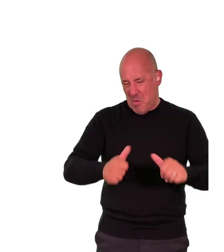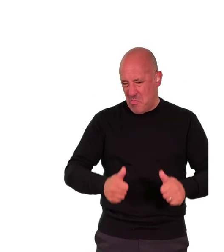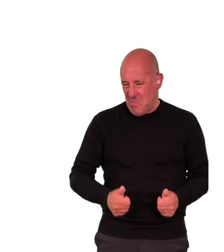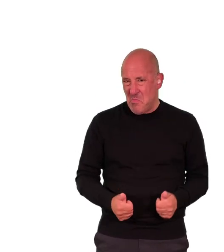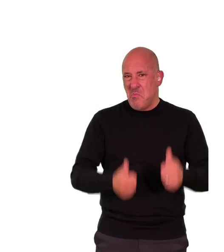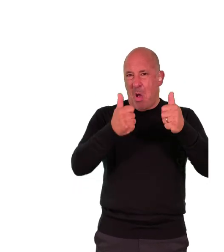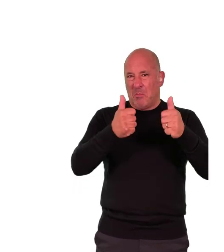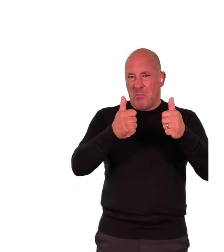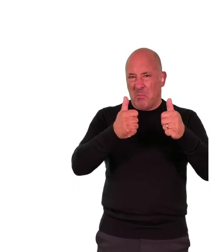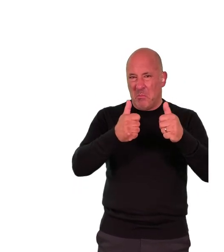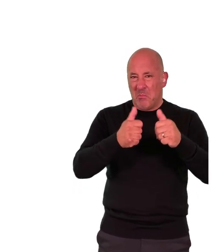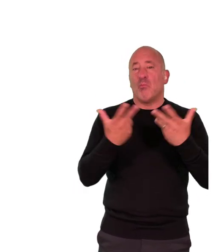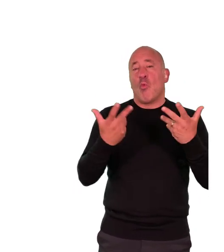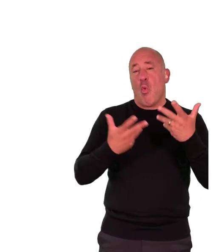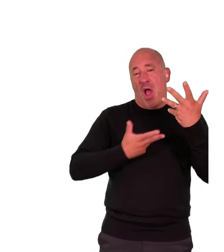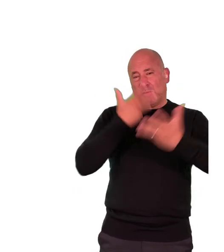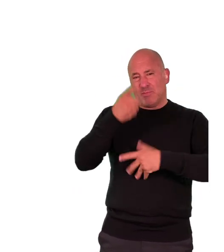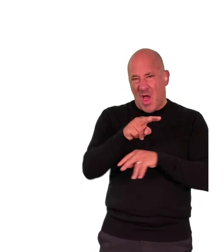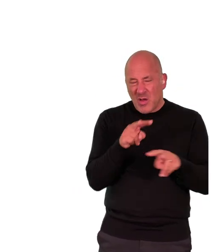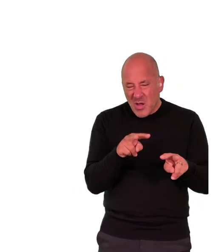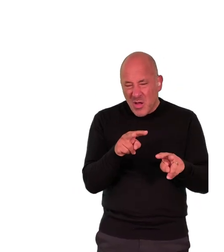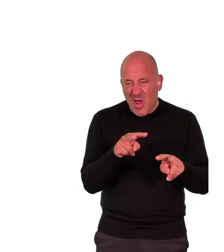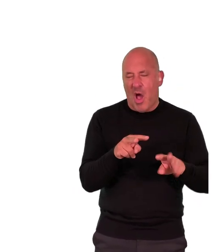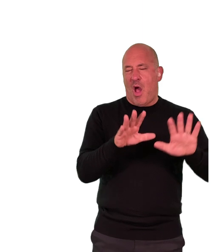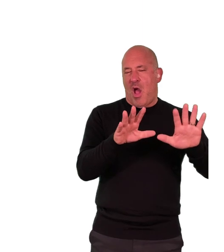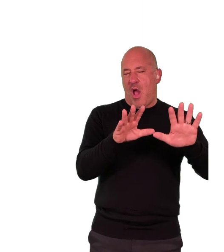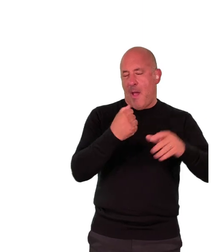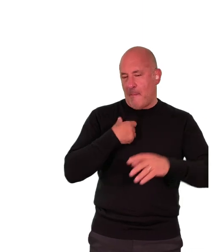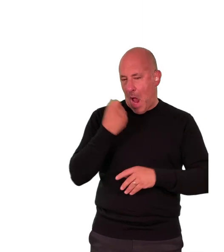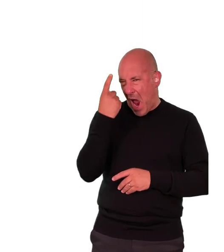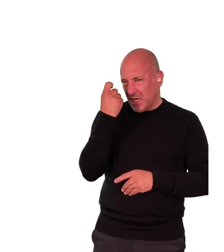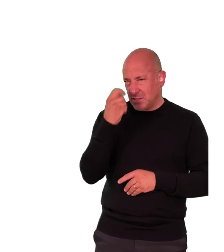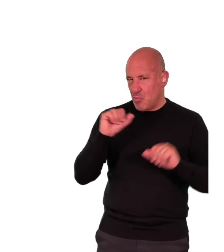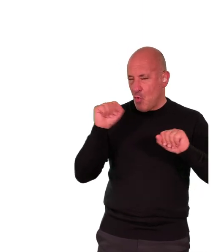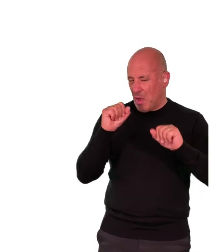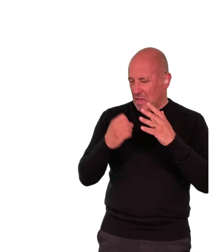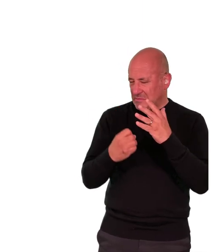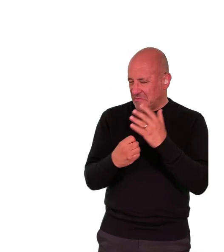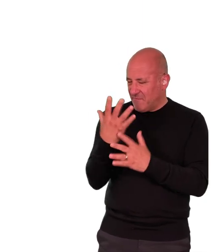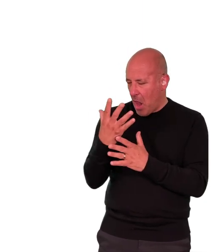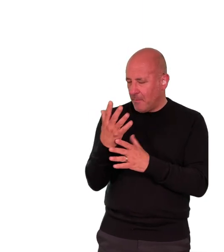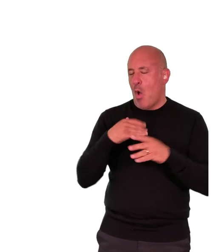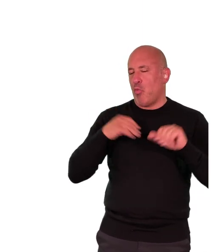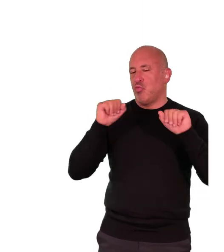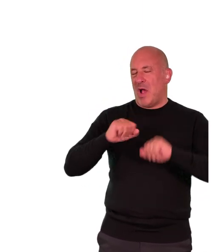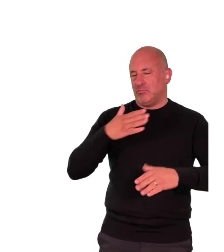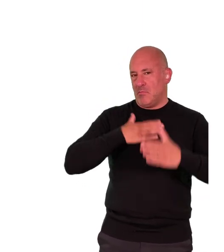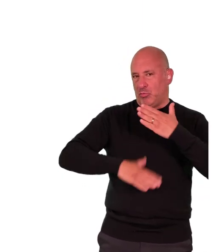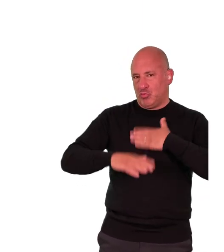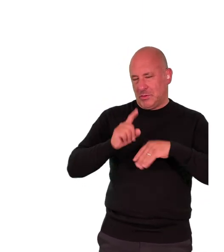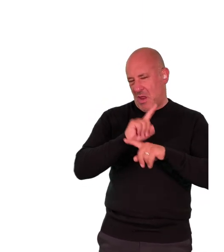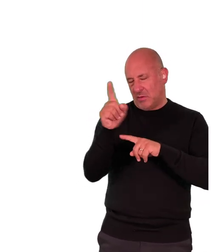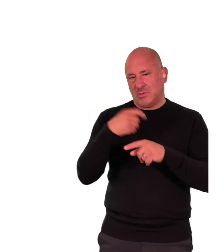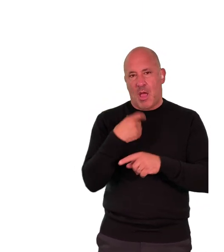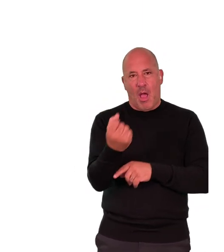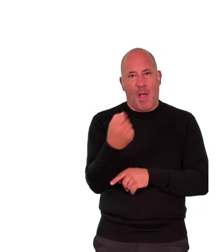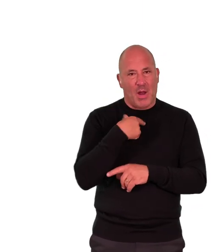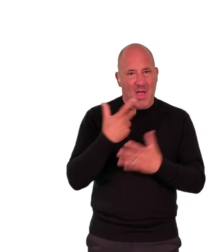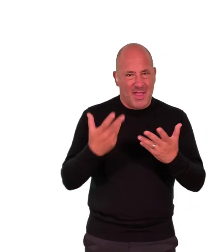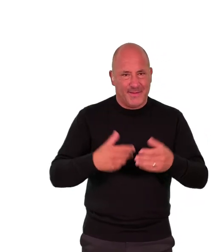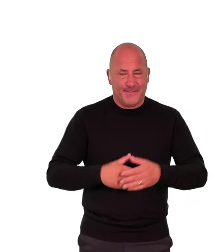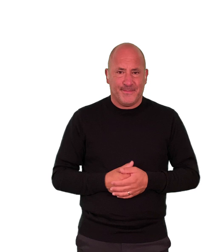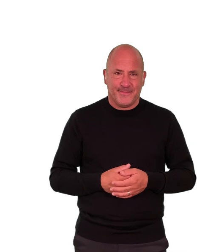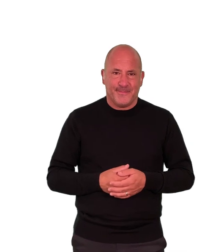developed. We'll also explain what attachments you need to include, and we'll give you some basic information about the